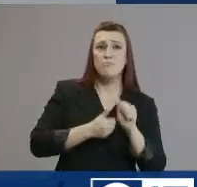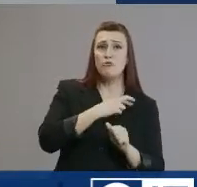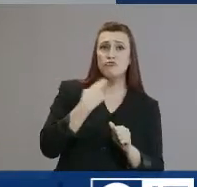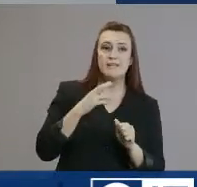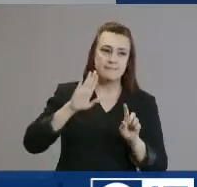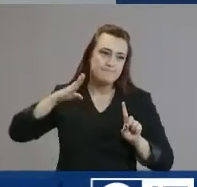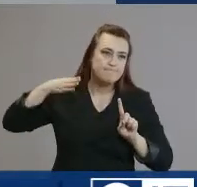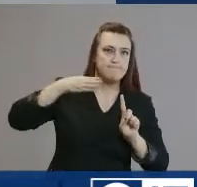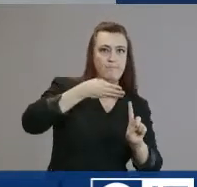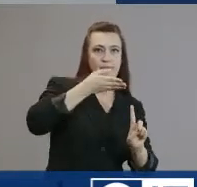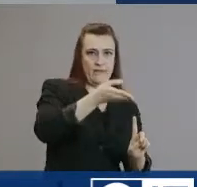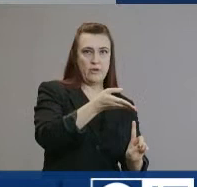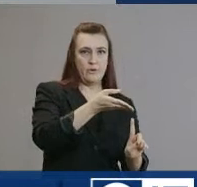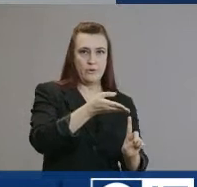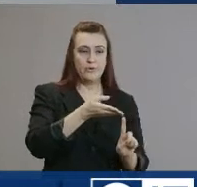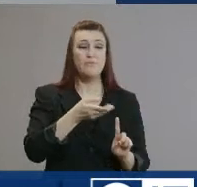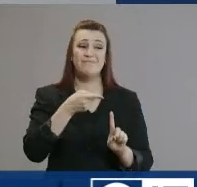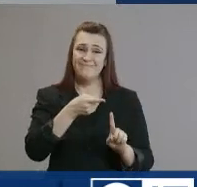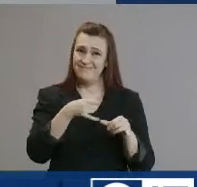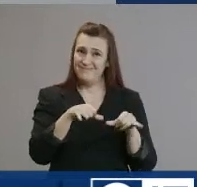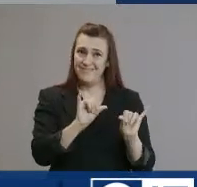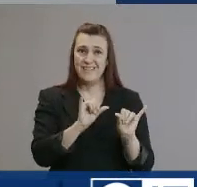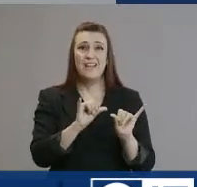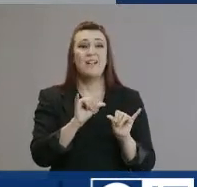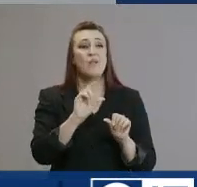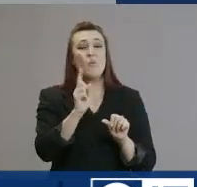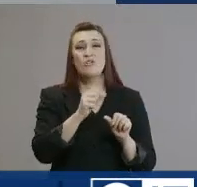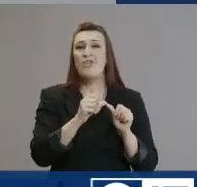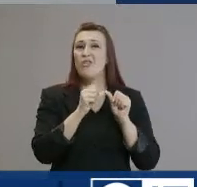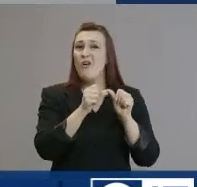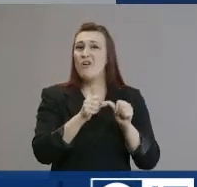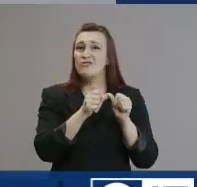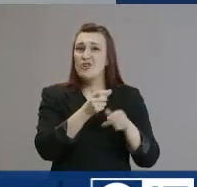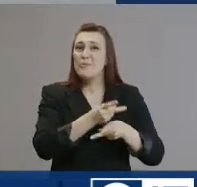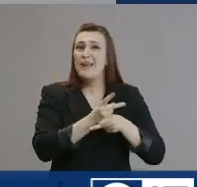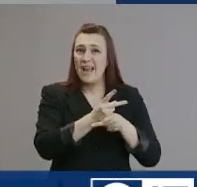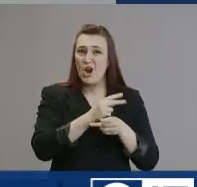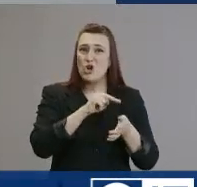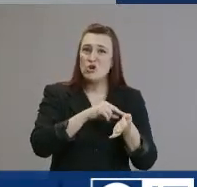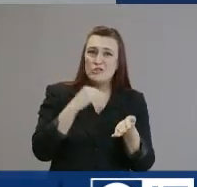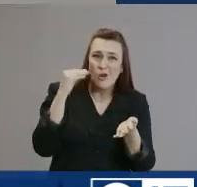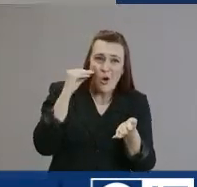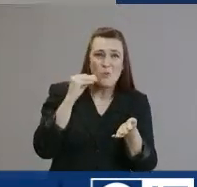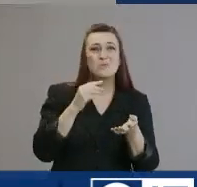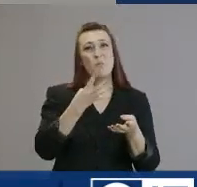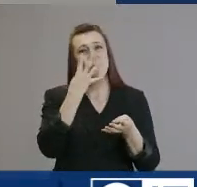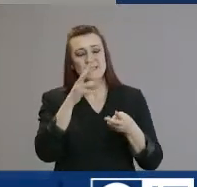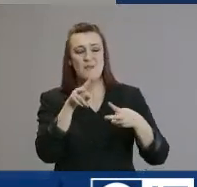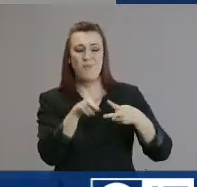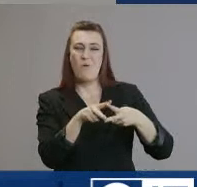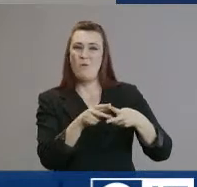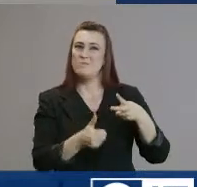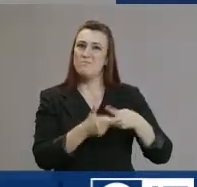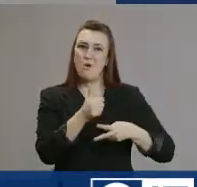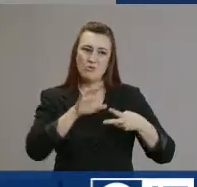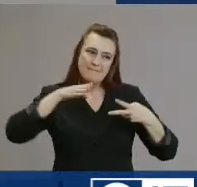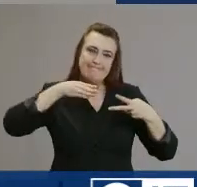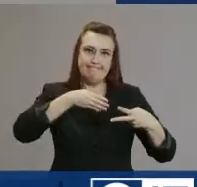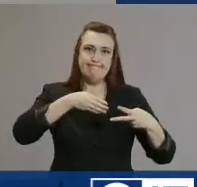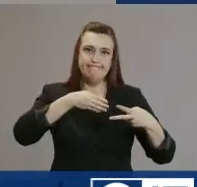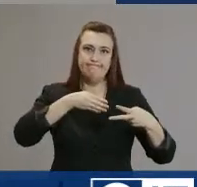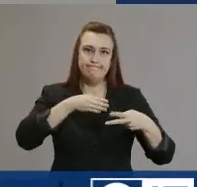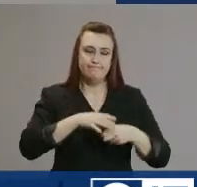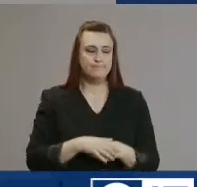nursing facilities, our long-term care, and our prisons. And with that, we'll open it up for